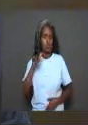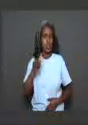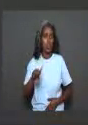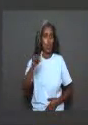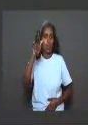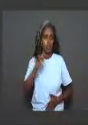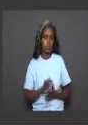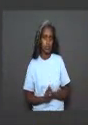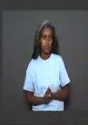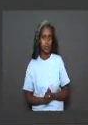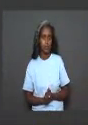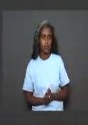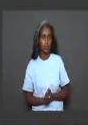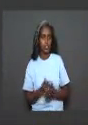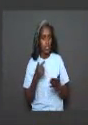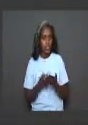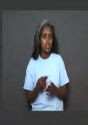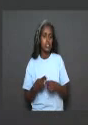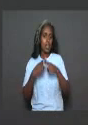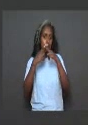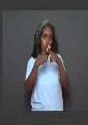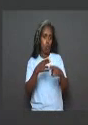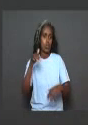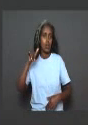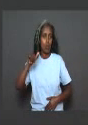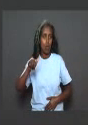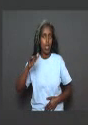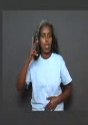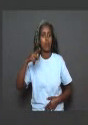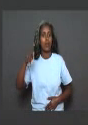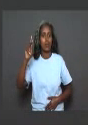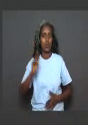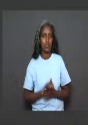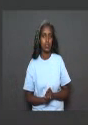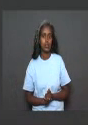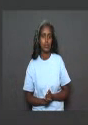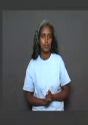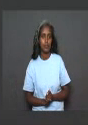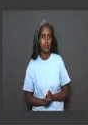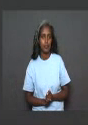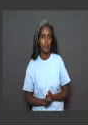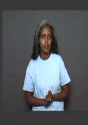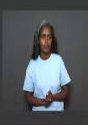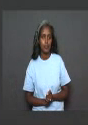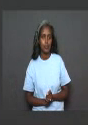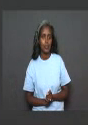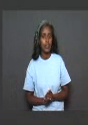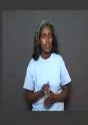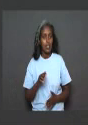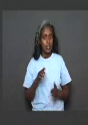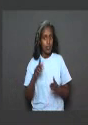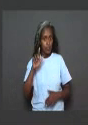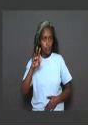y-axis. These are called Y parabolas. Let V